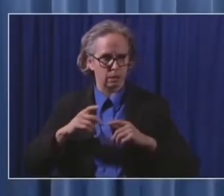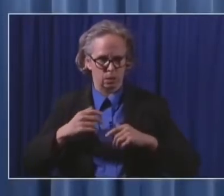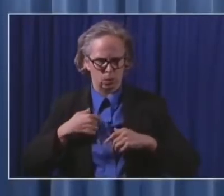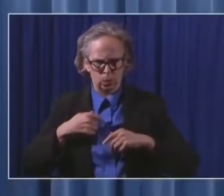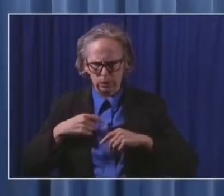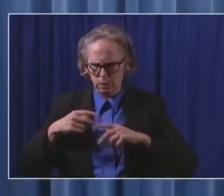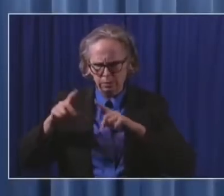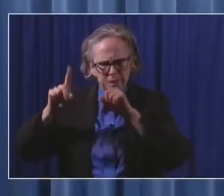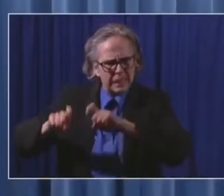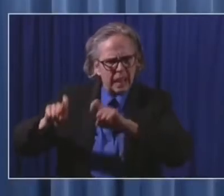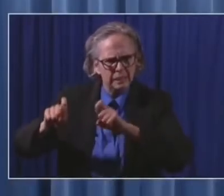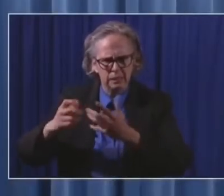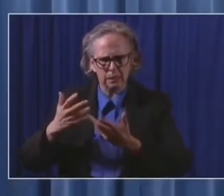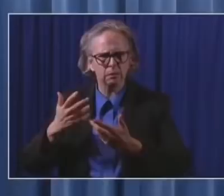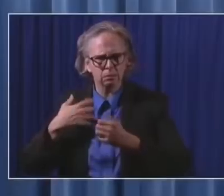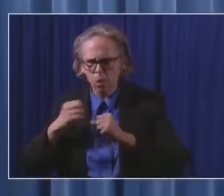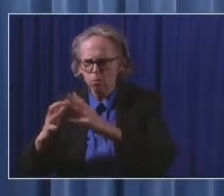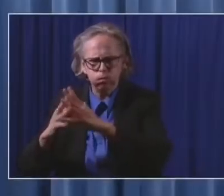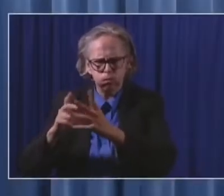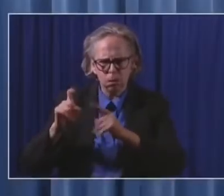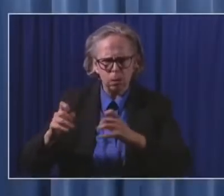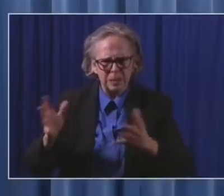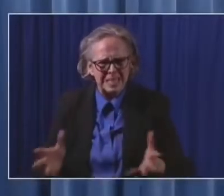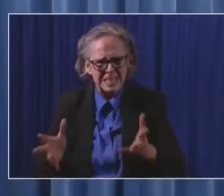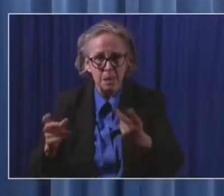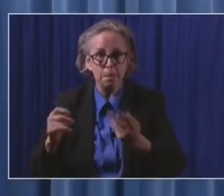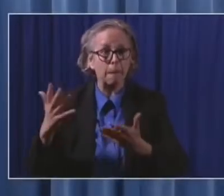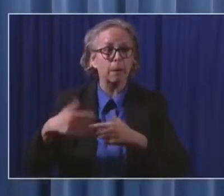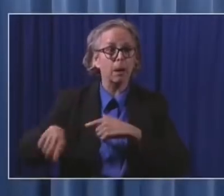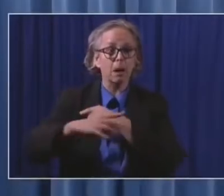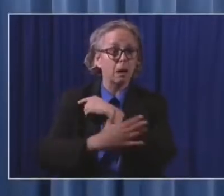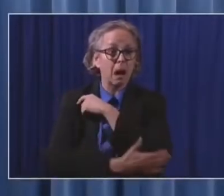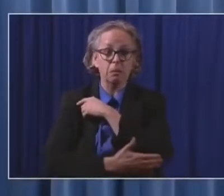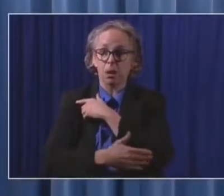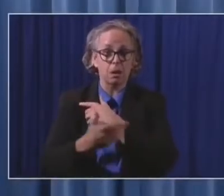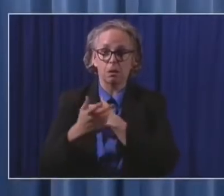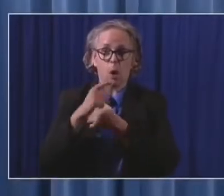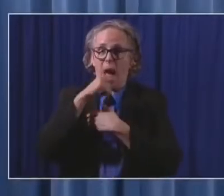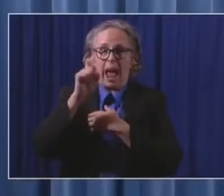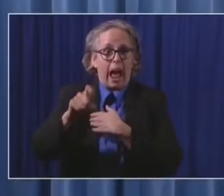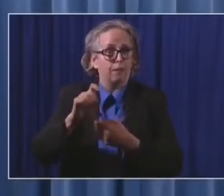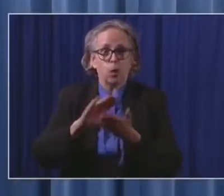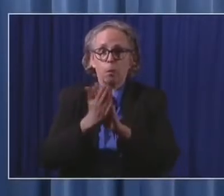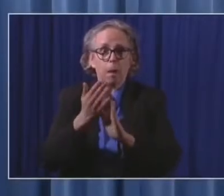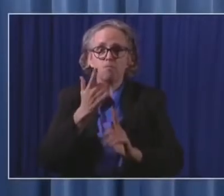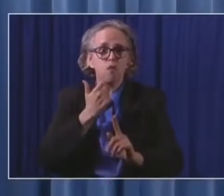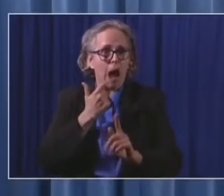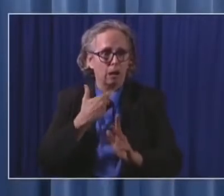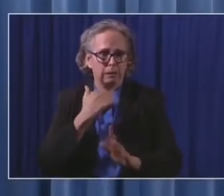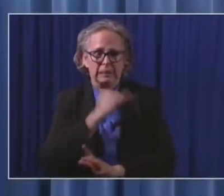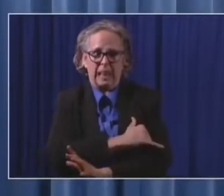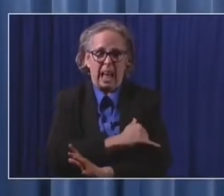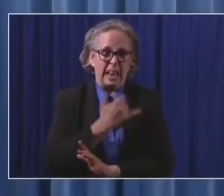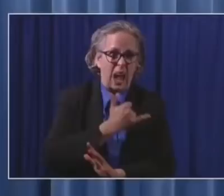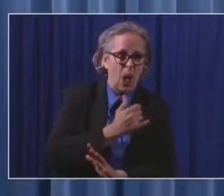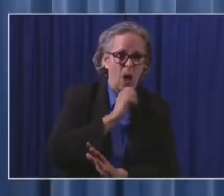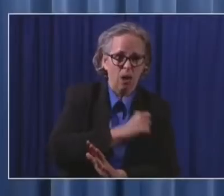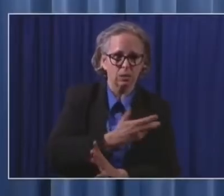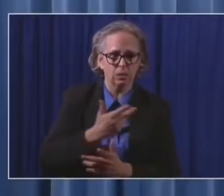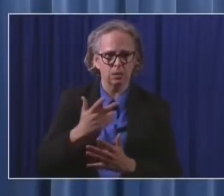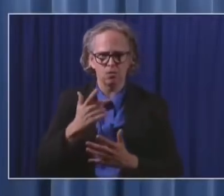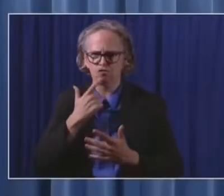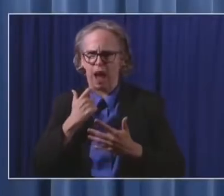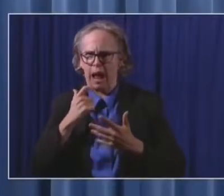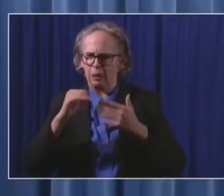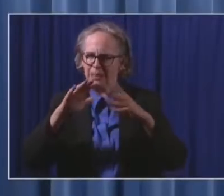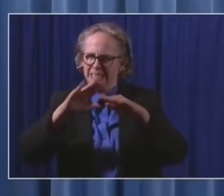counties, and go in there, as we're upping the testing, continue to have additional testing, what we hope